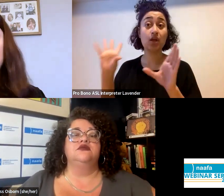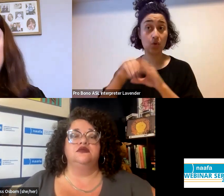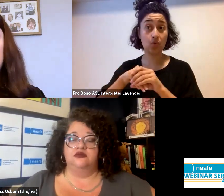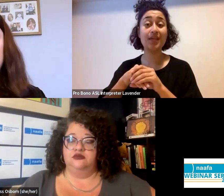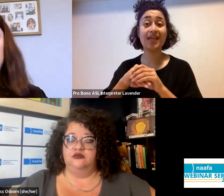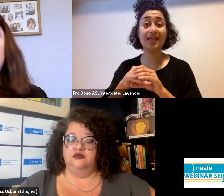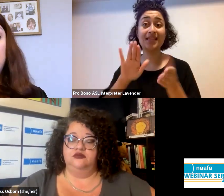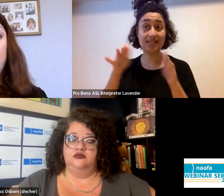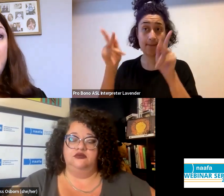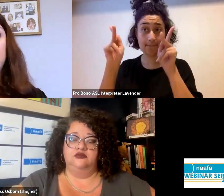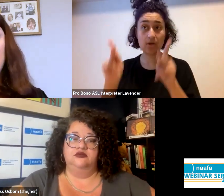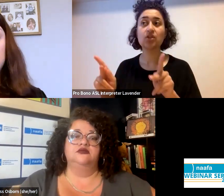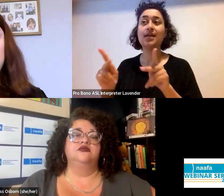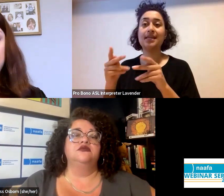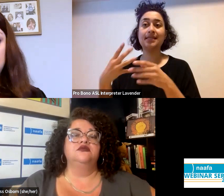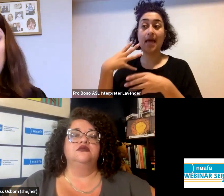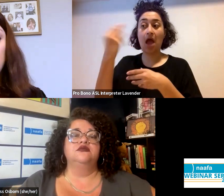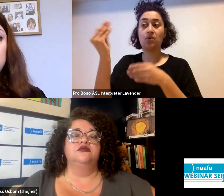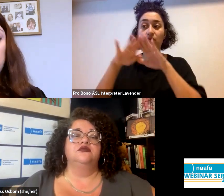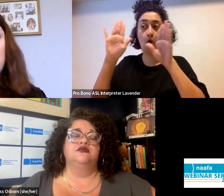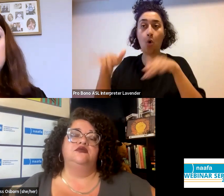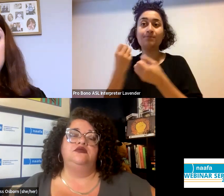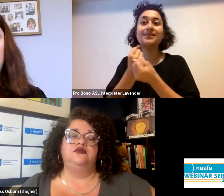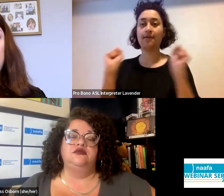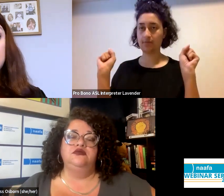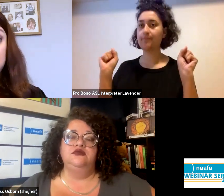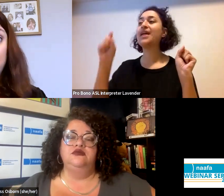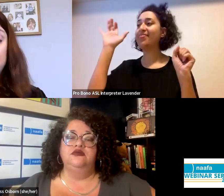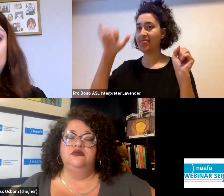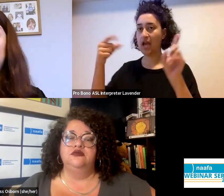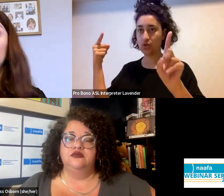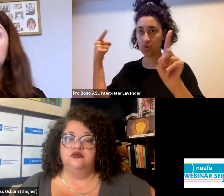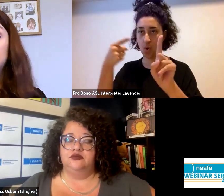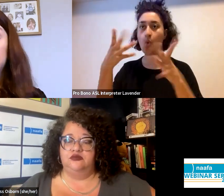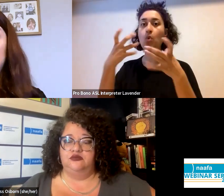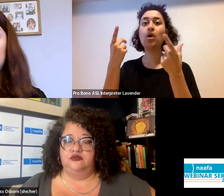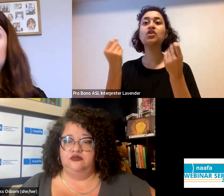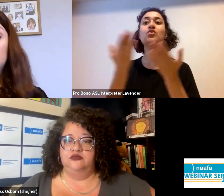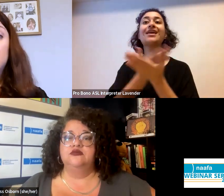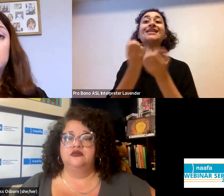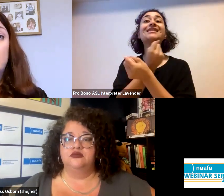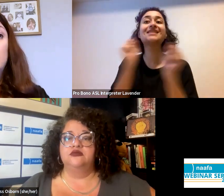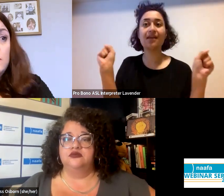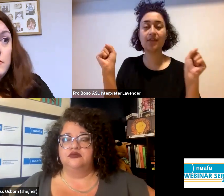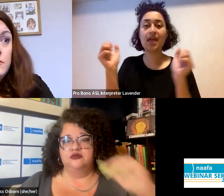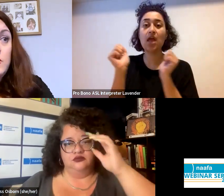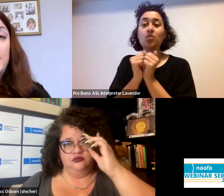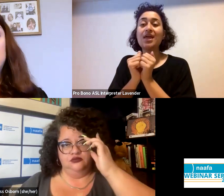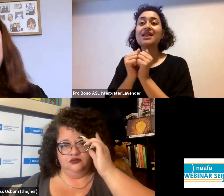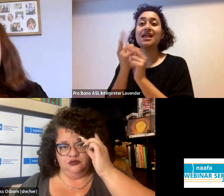house safely. And that ultimately is the goal, is we want to do things safely and with dignity.